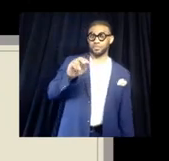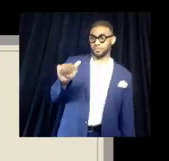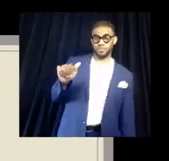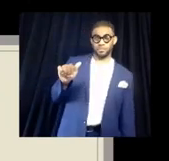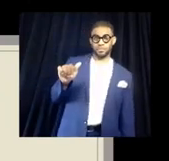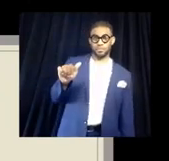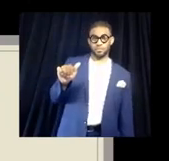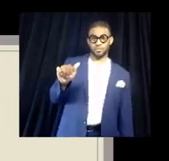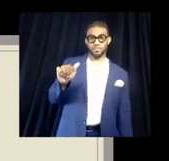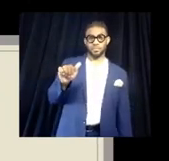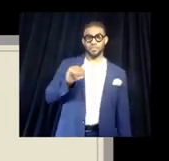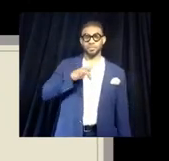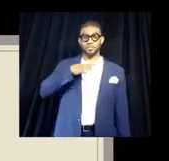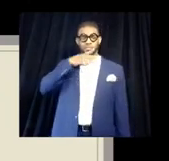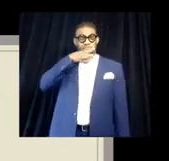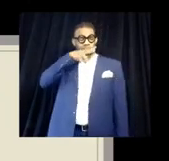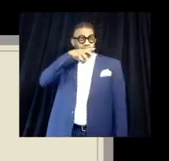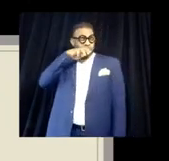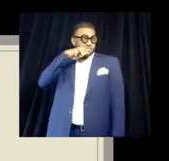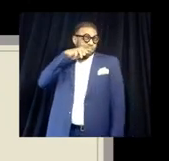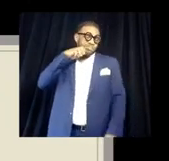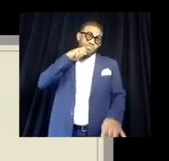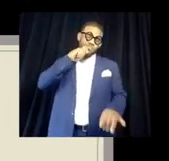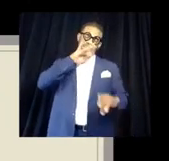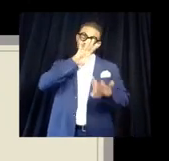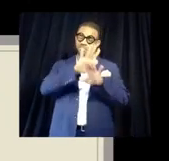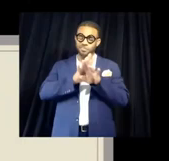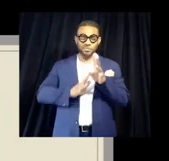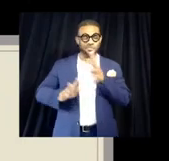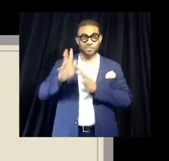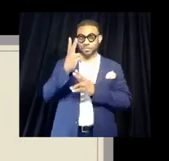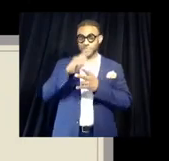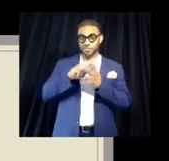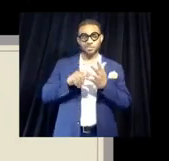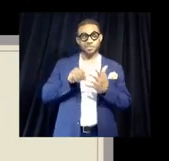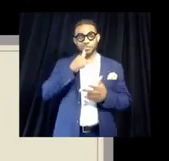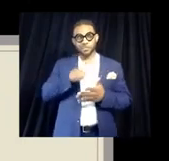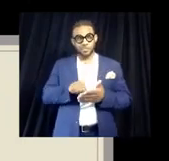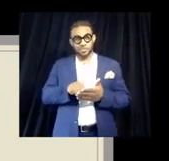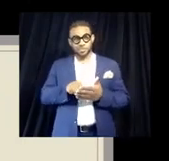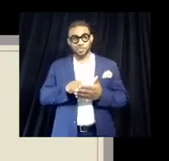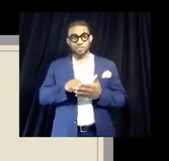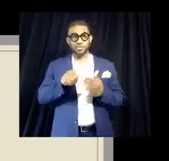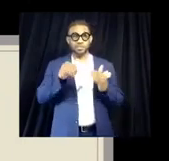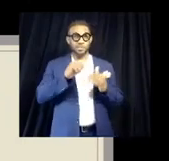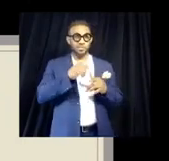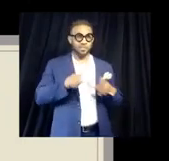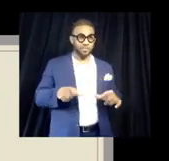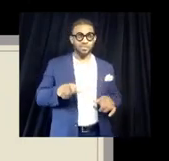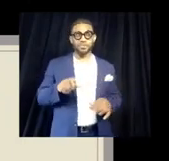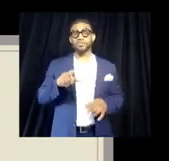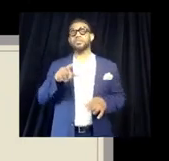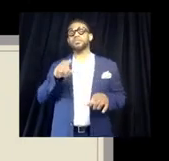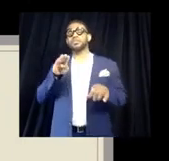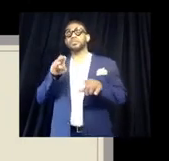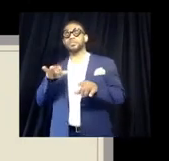NNE, NNA. Tongues curve, lips tighten, mouths animate around 3 letters. In Igboland,